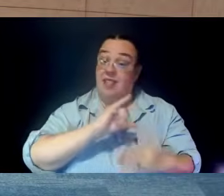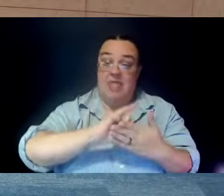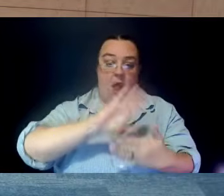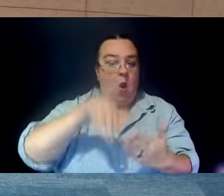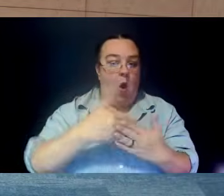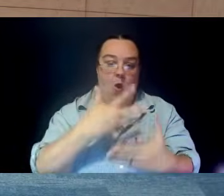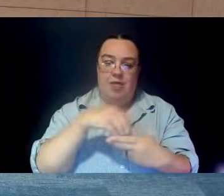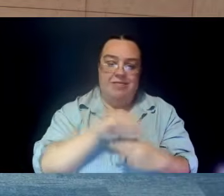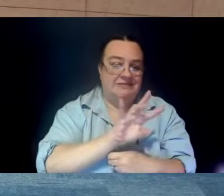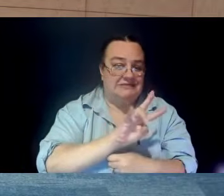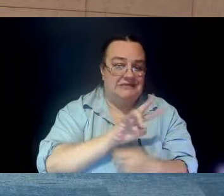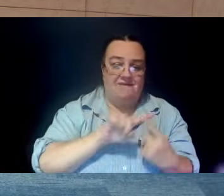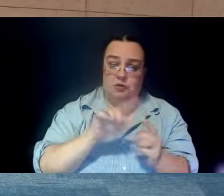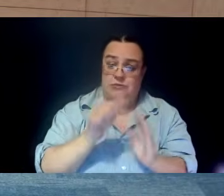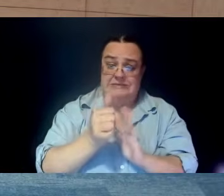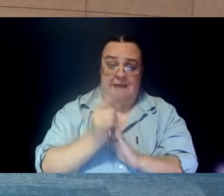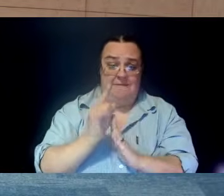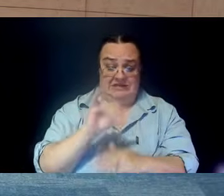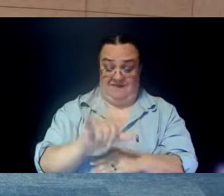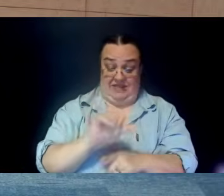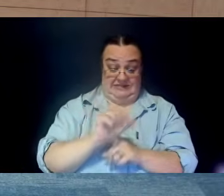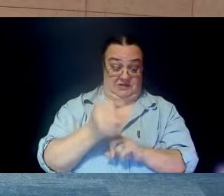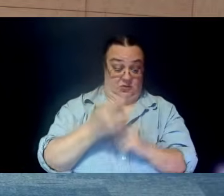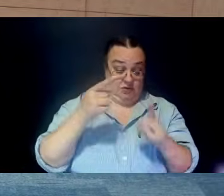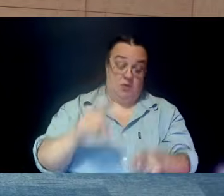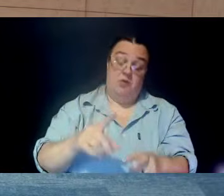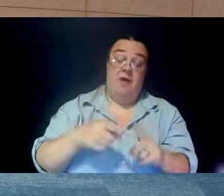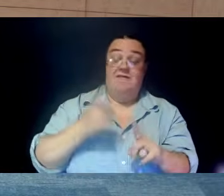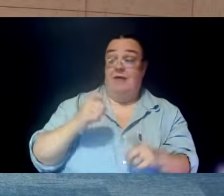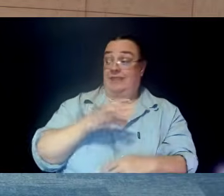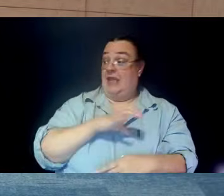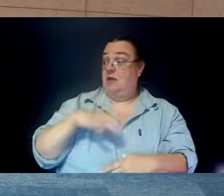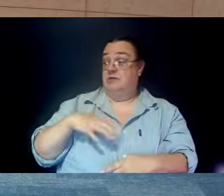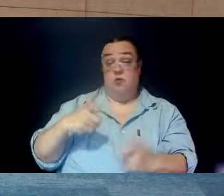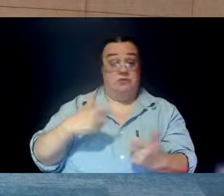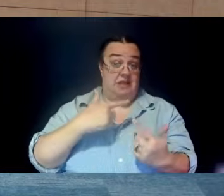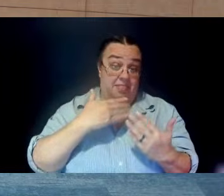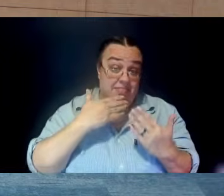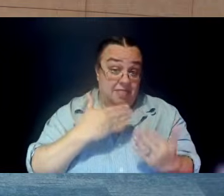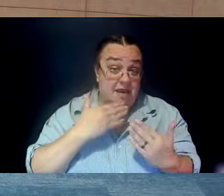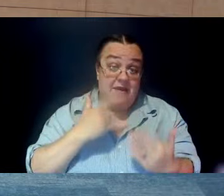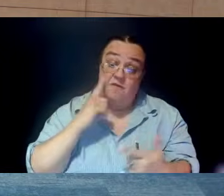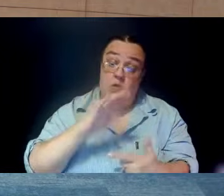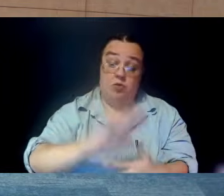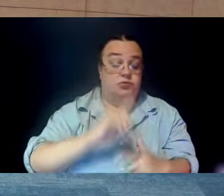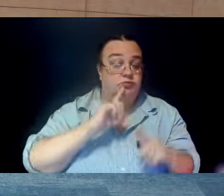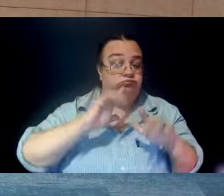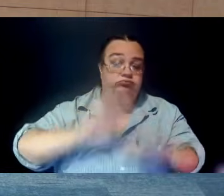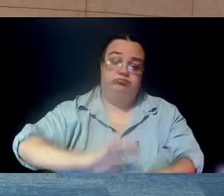7 to 10 minutes of the incident. So thank you on behalf of the council for your extraordinary